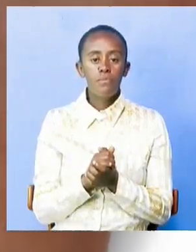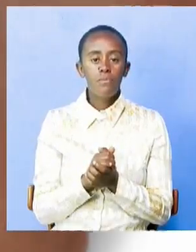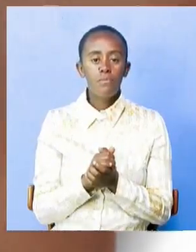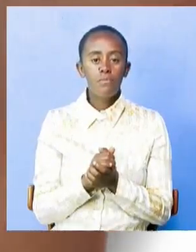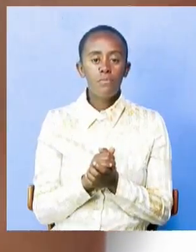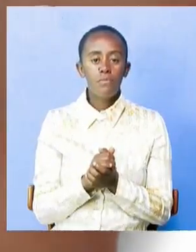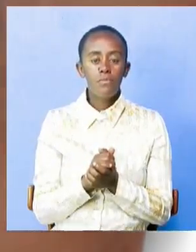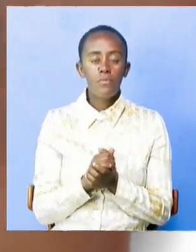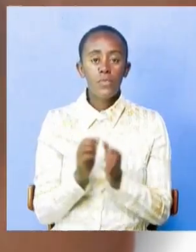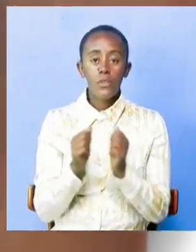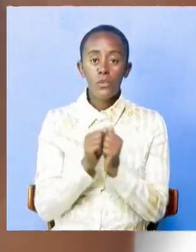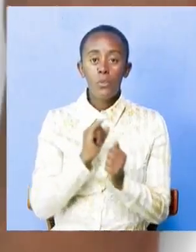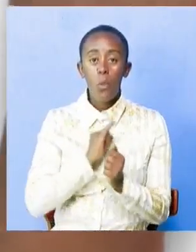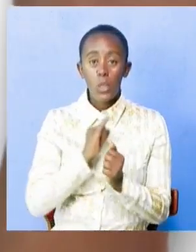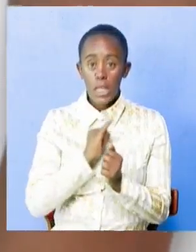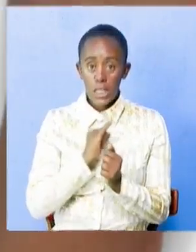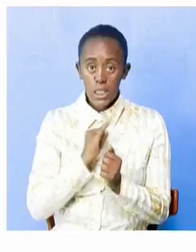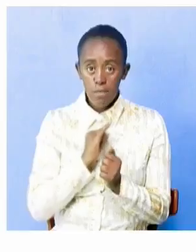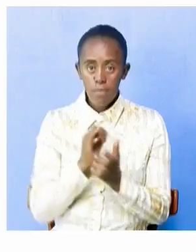possessive